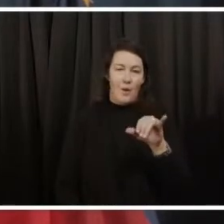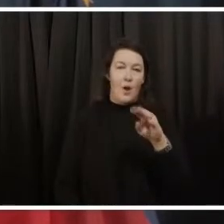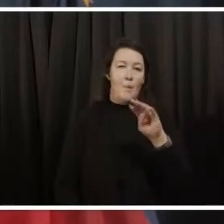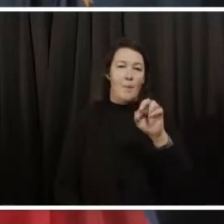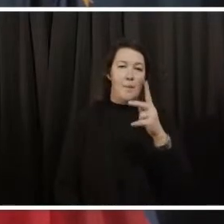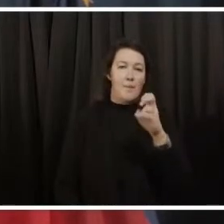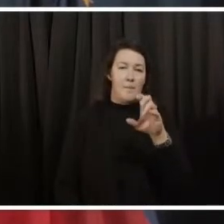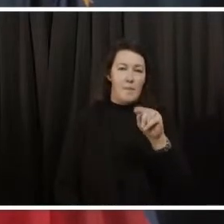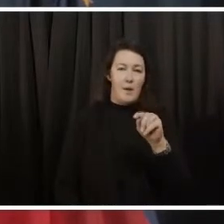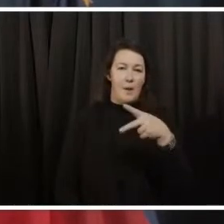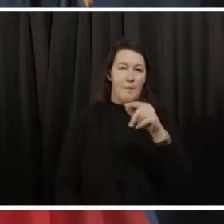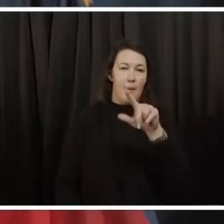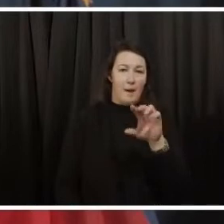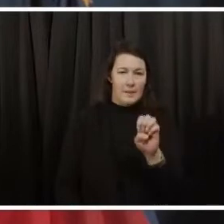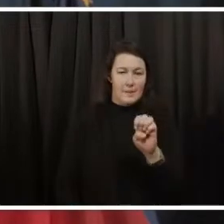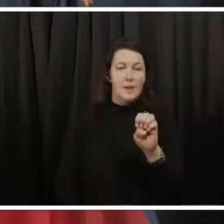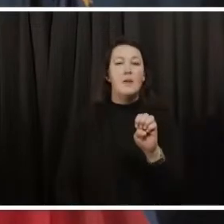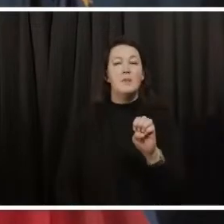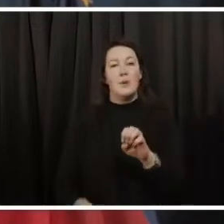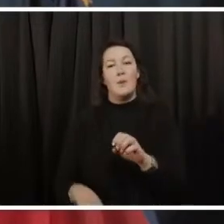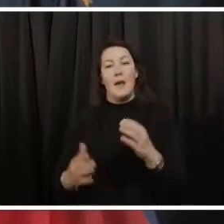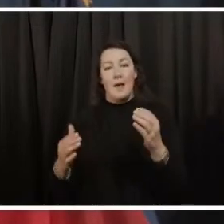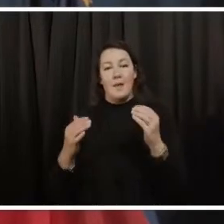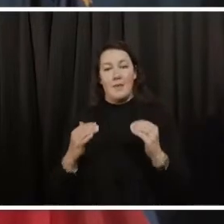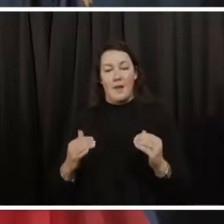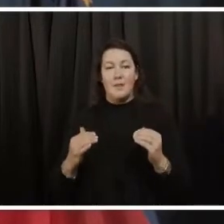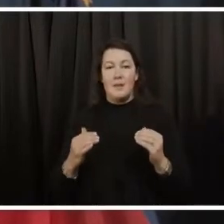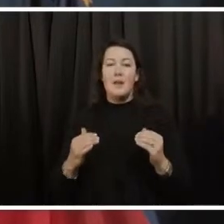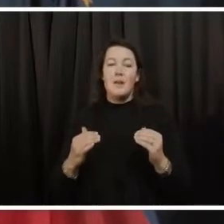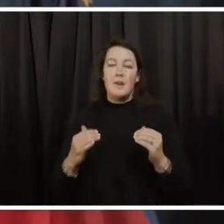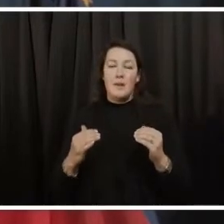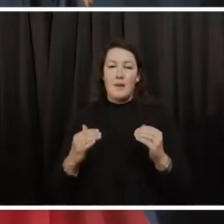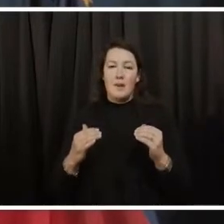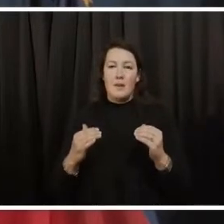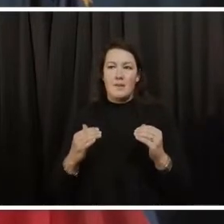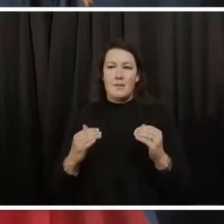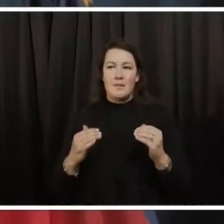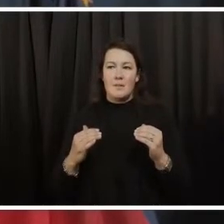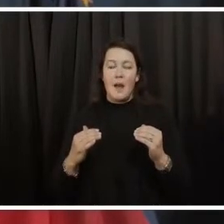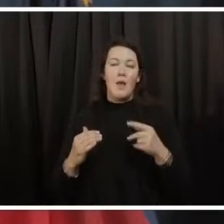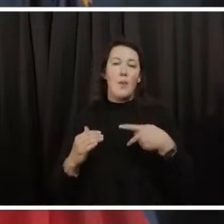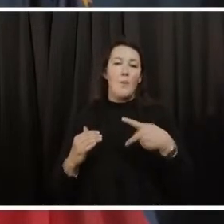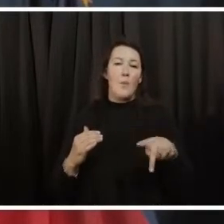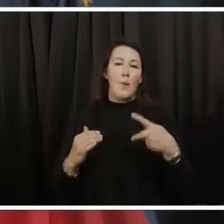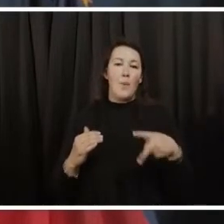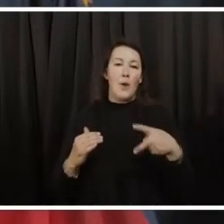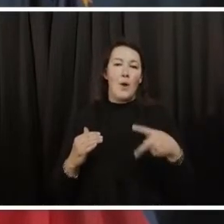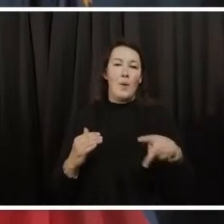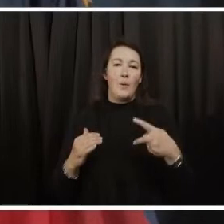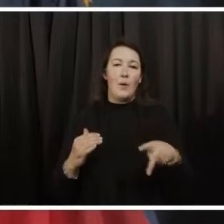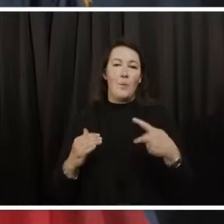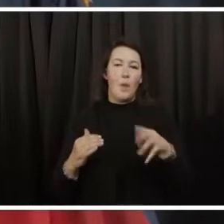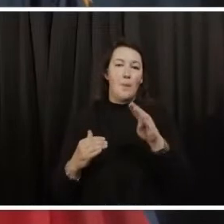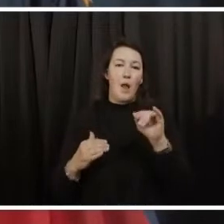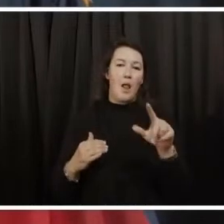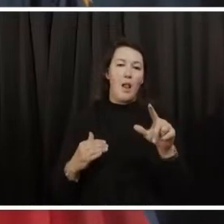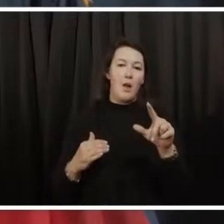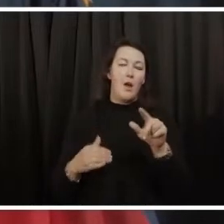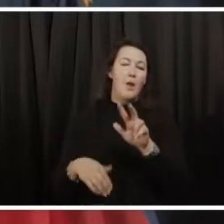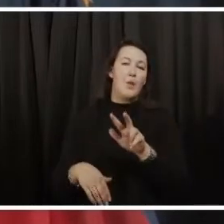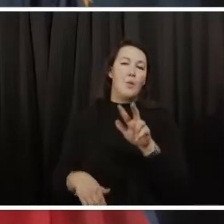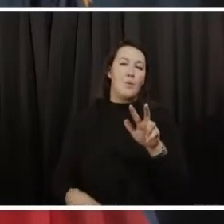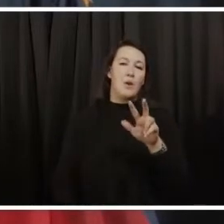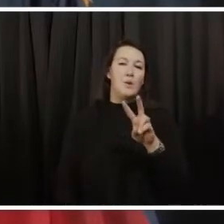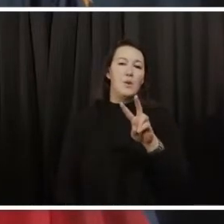County Fairgrounds, 9 a.m. to 3:30 p.m., Monday through Saturday. In Pueblo, Pueblo Mall,